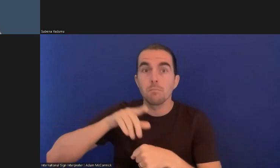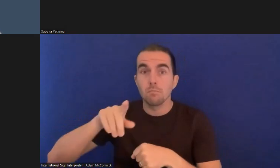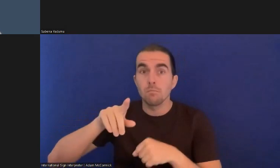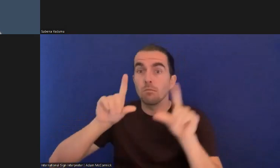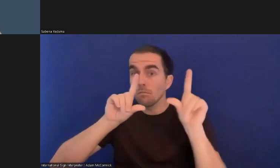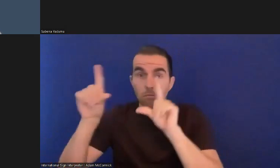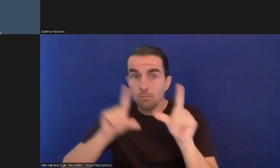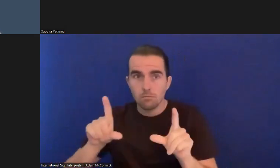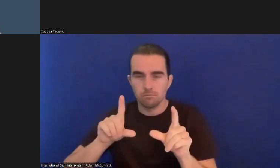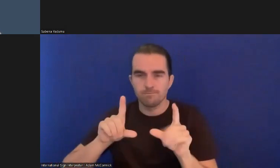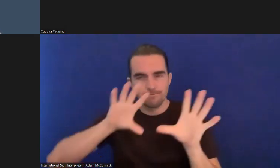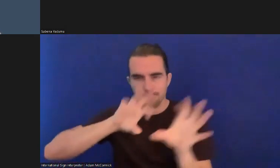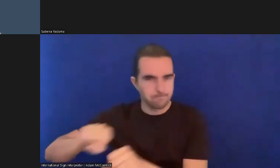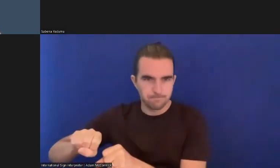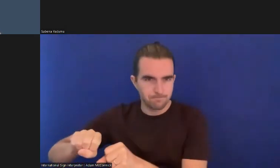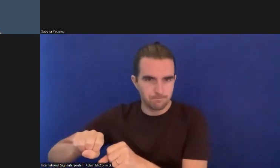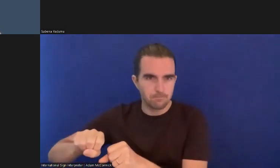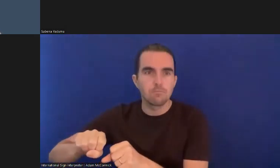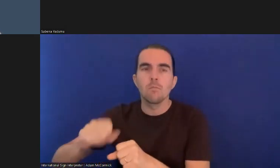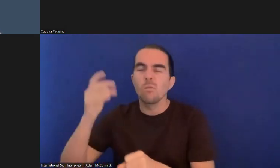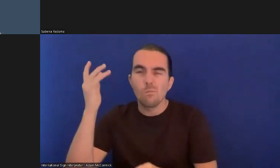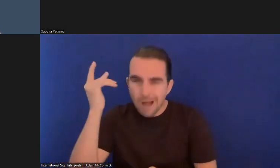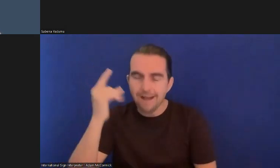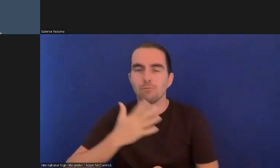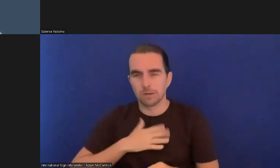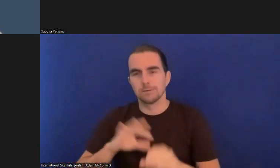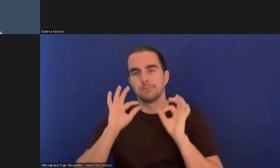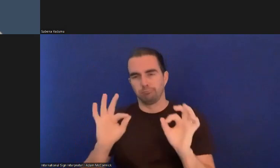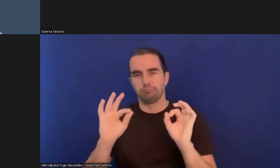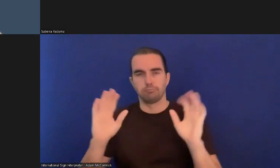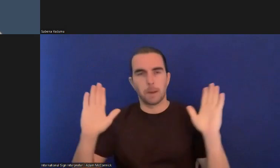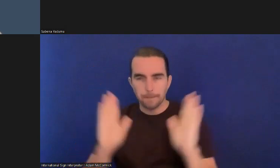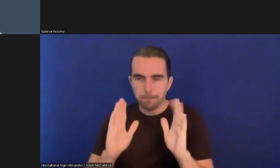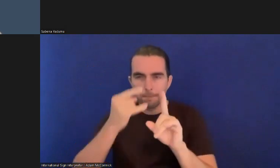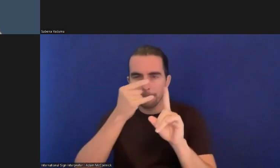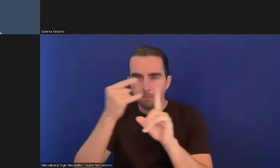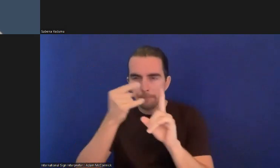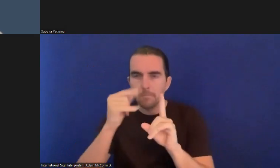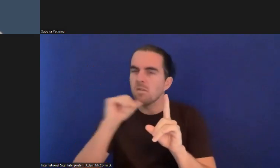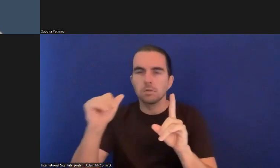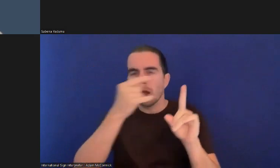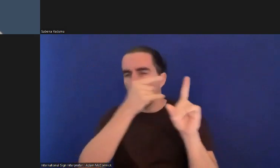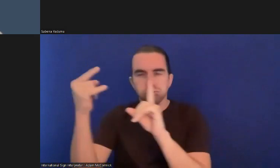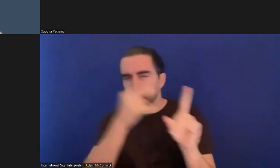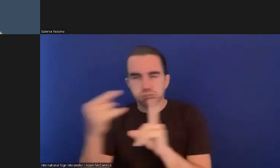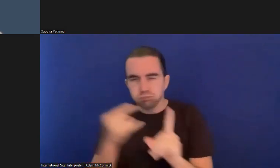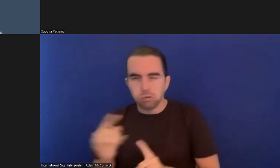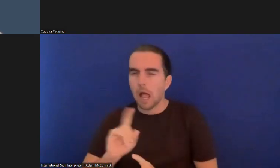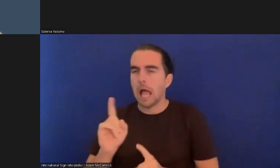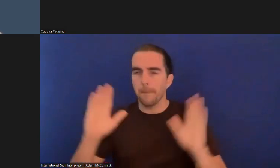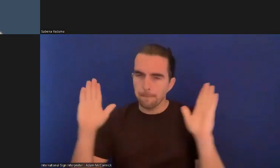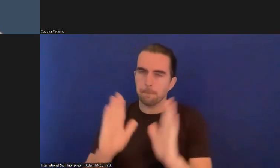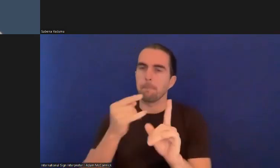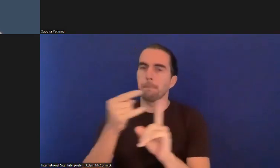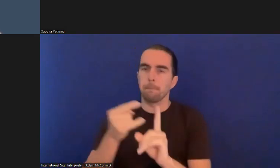difficulties, please indicate in the chat and we will be on hand to help you. Please be aware that we